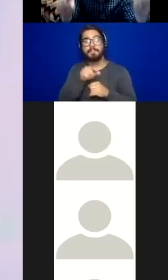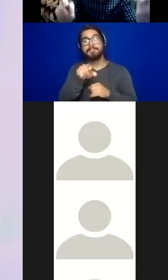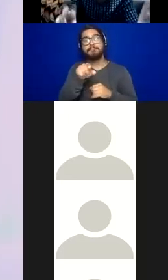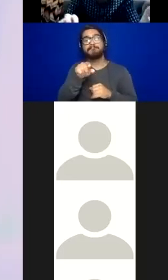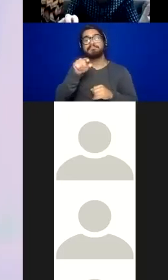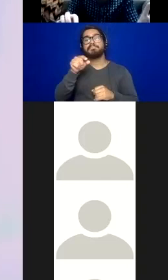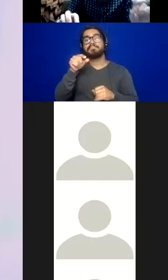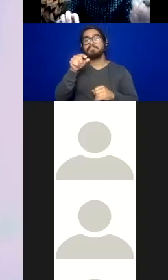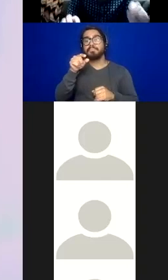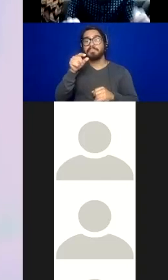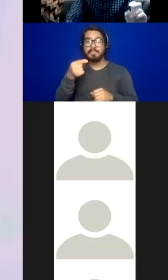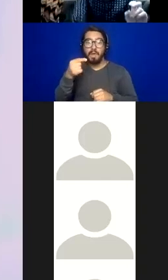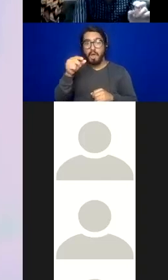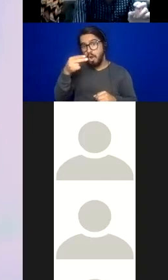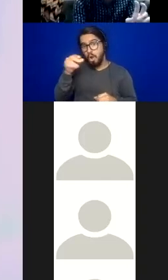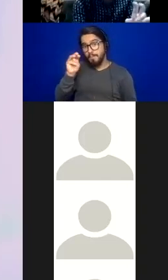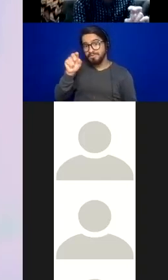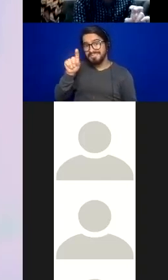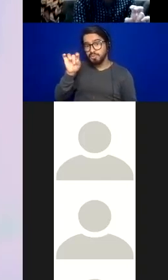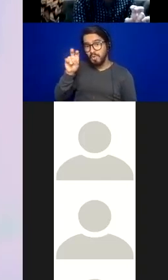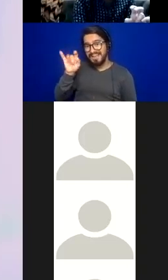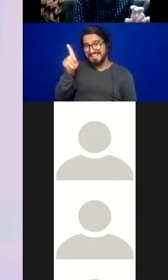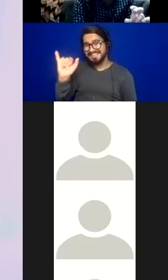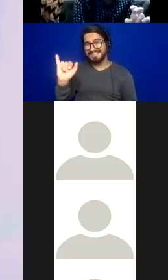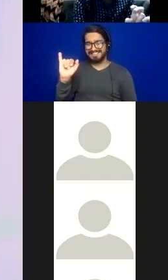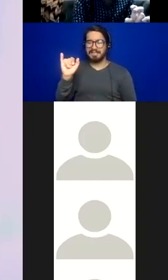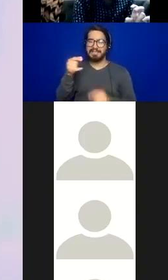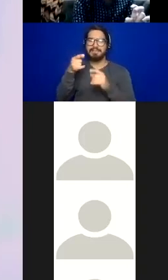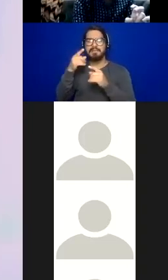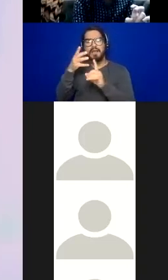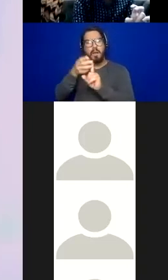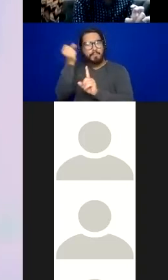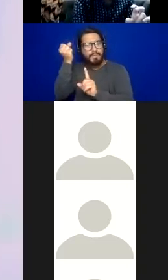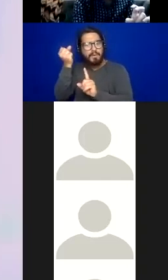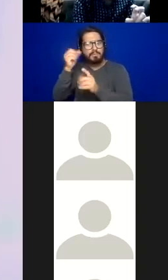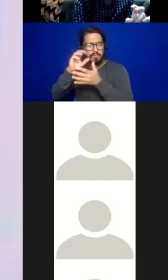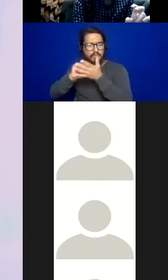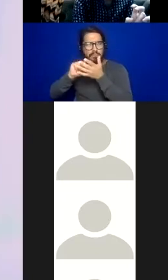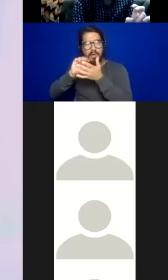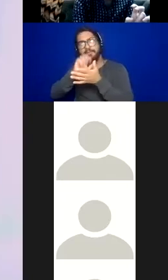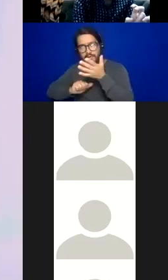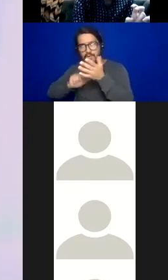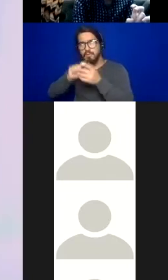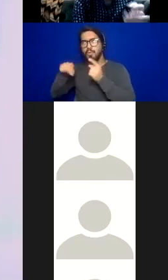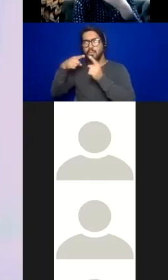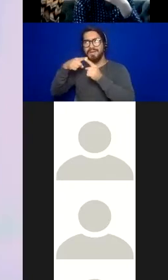officially removed from the DSM as its own diagnosis in 1973 here.